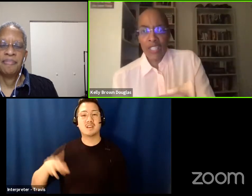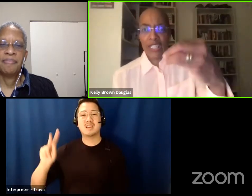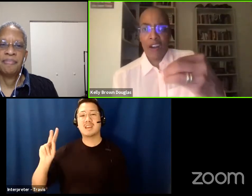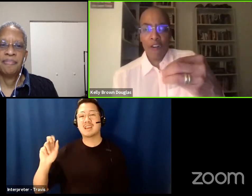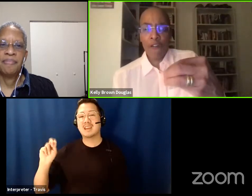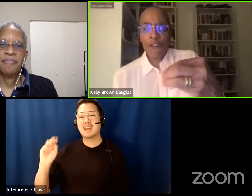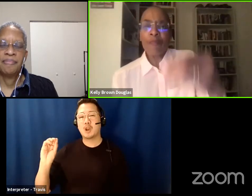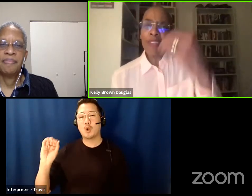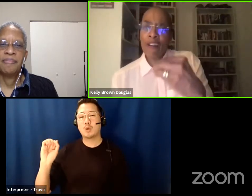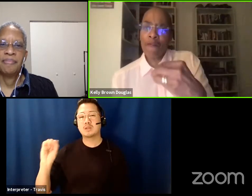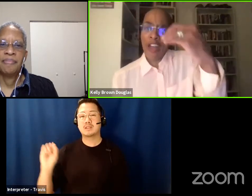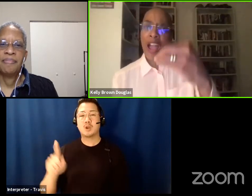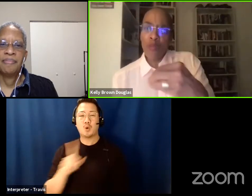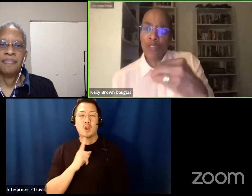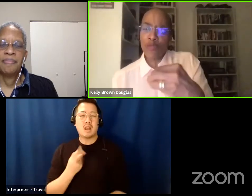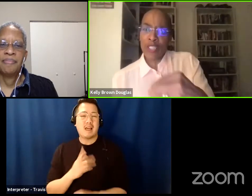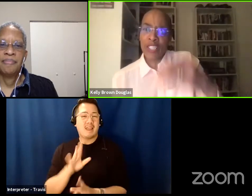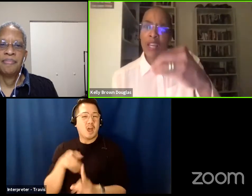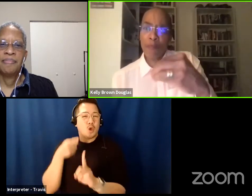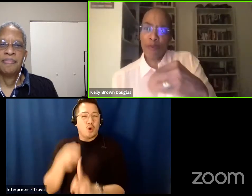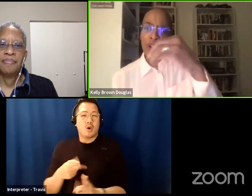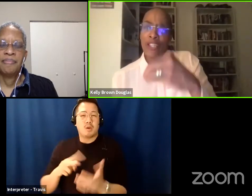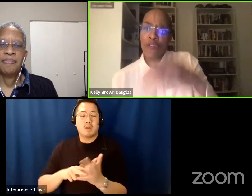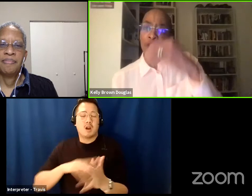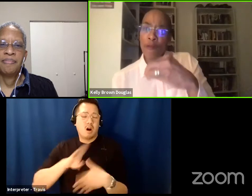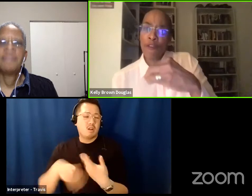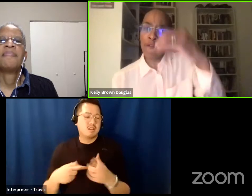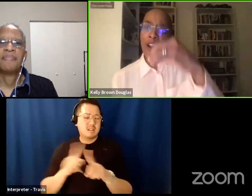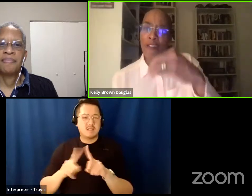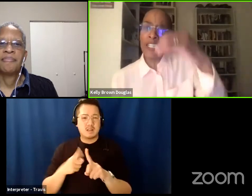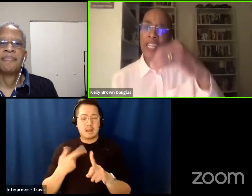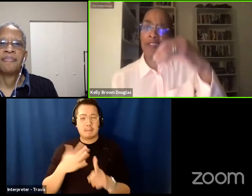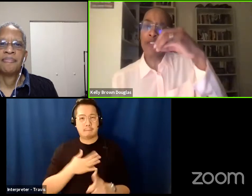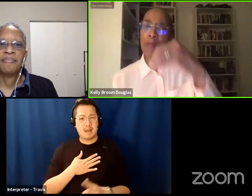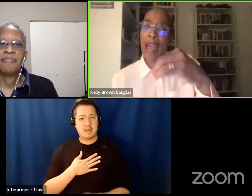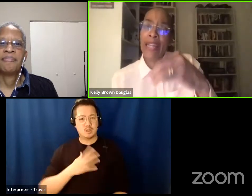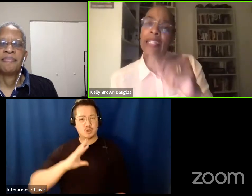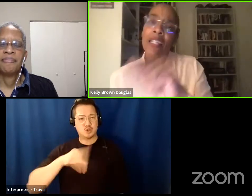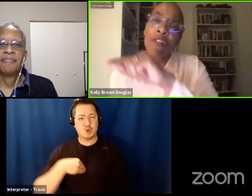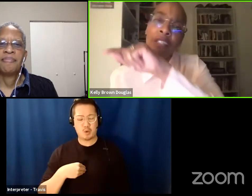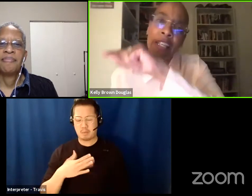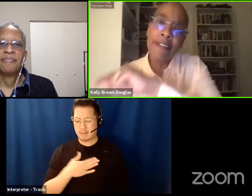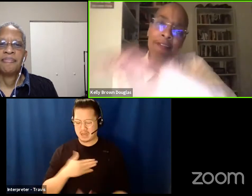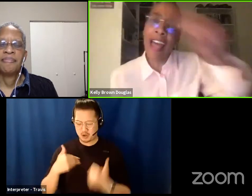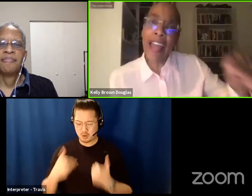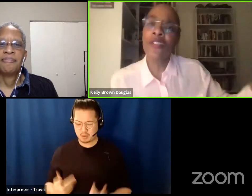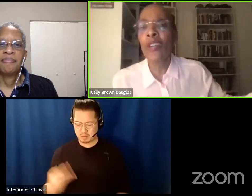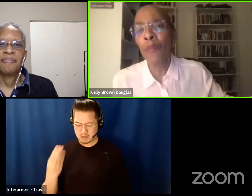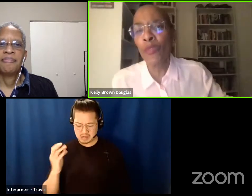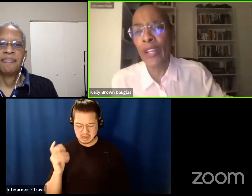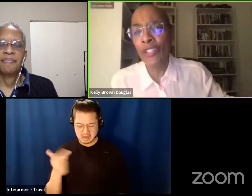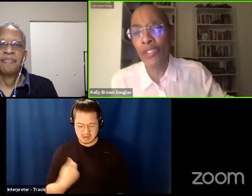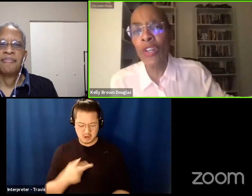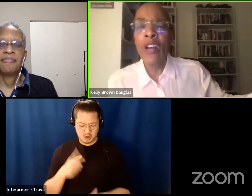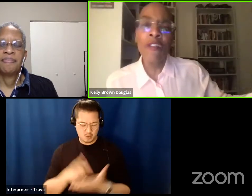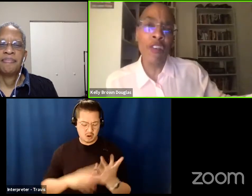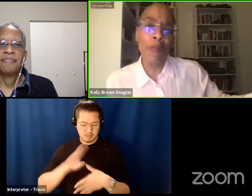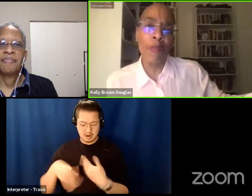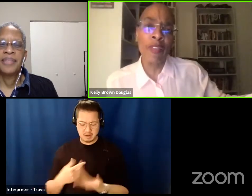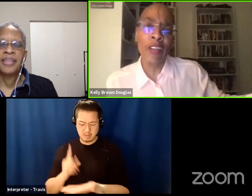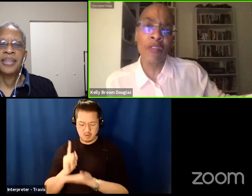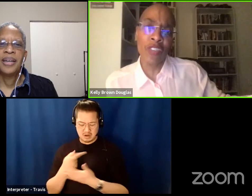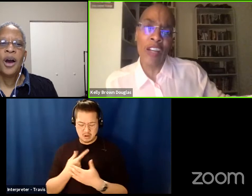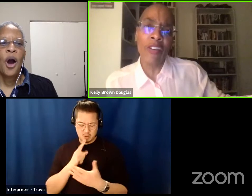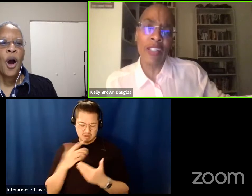emptying yourself of that which would separate you from your very sacred humanity. And if it does that, it separates you